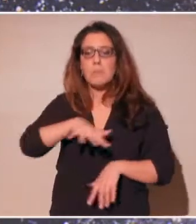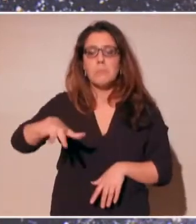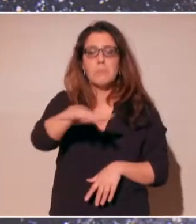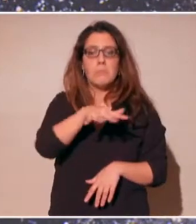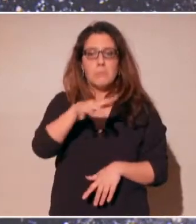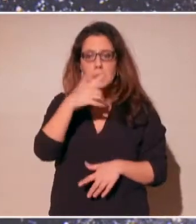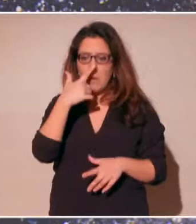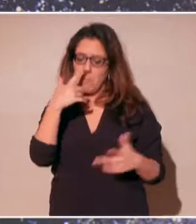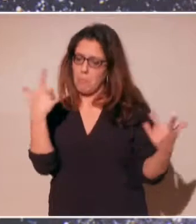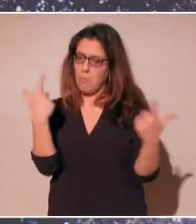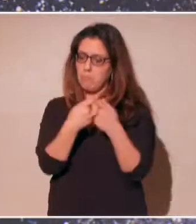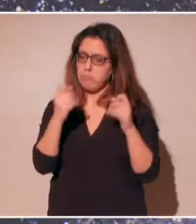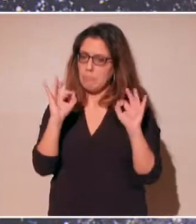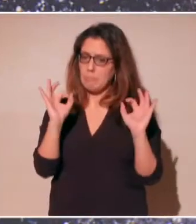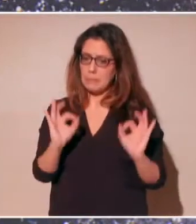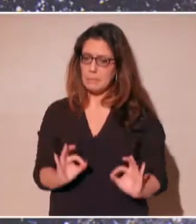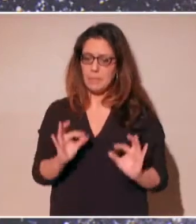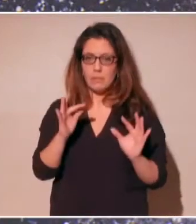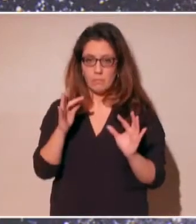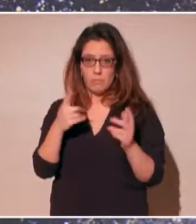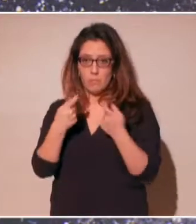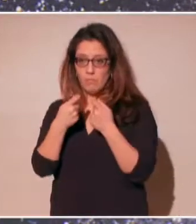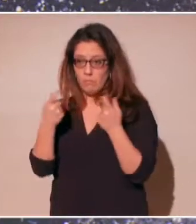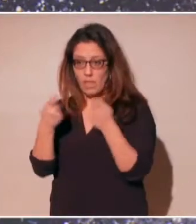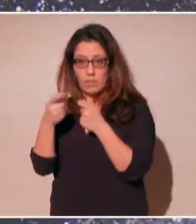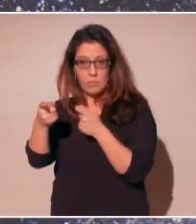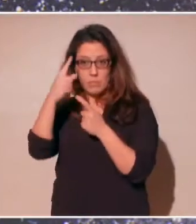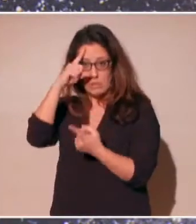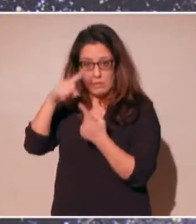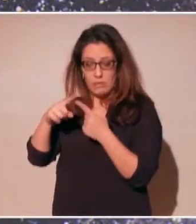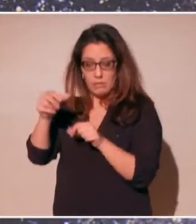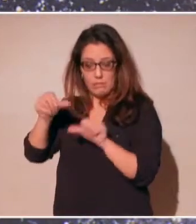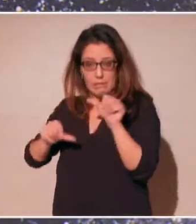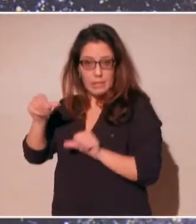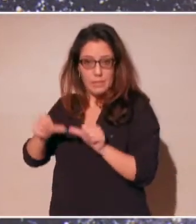AI ecosystem, be adapted to our